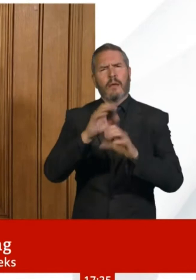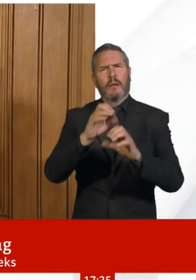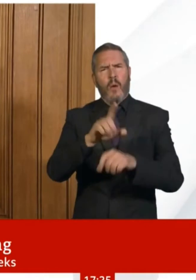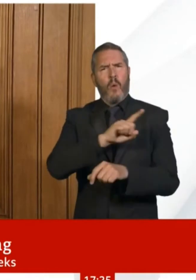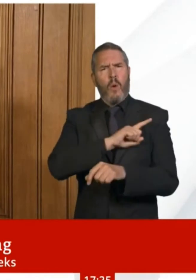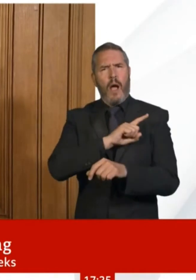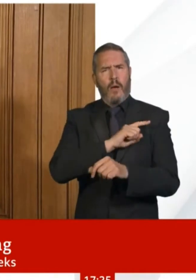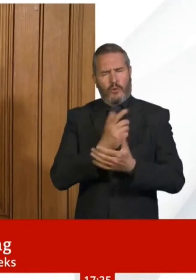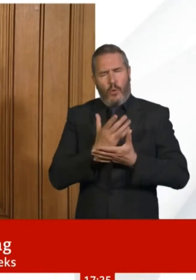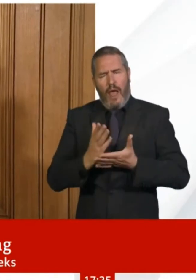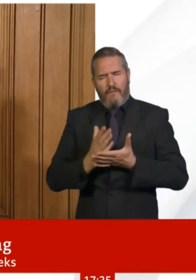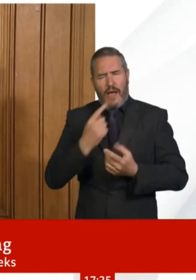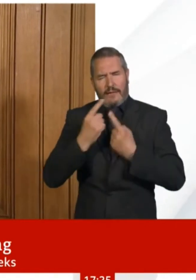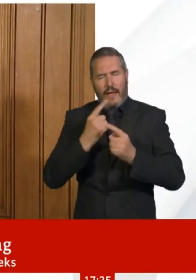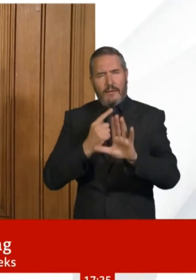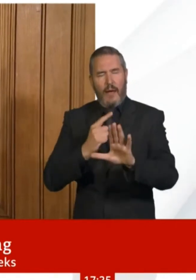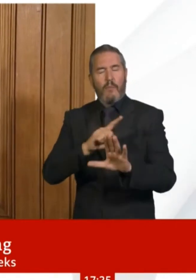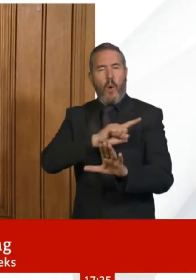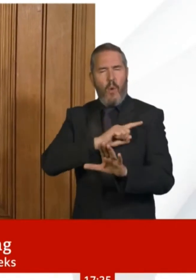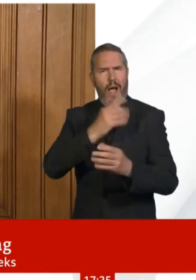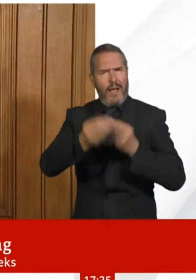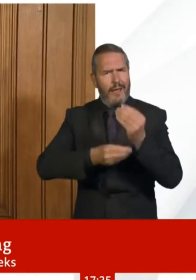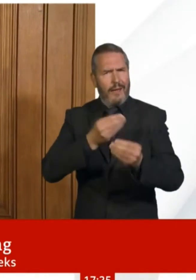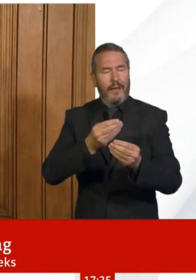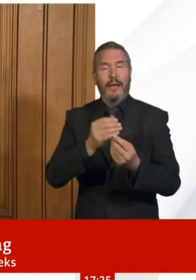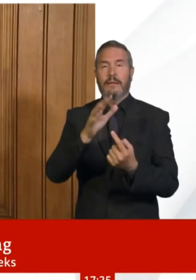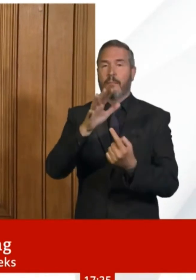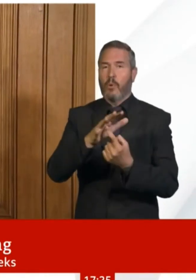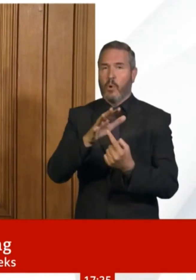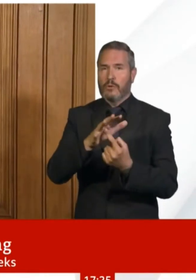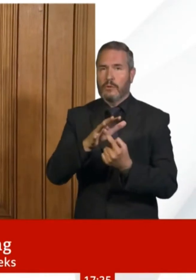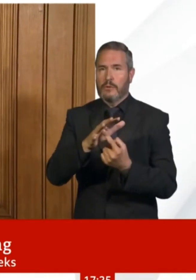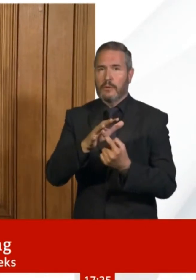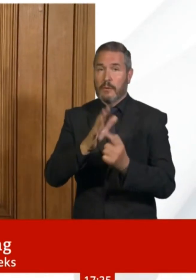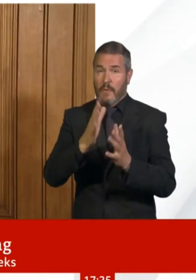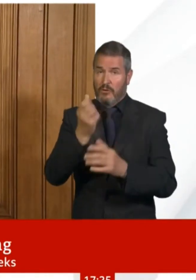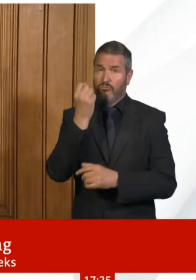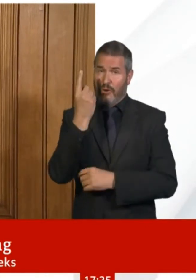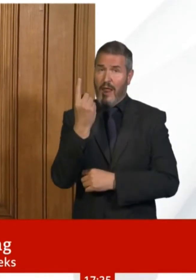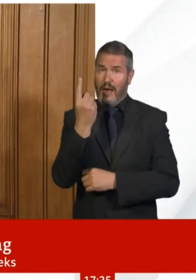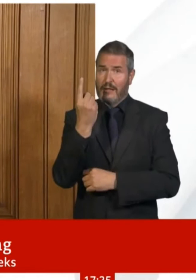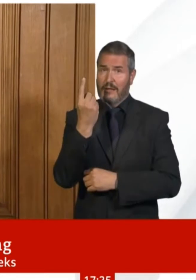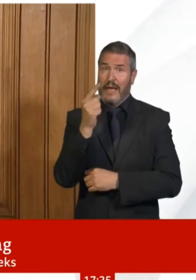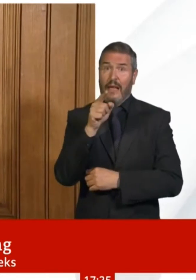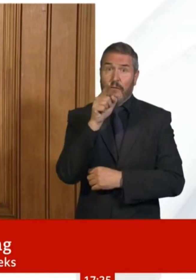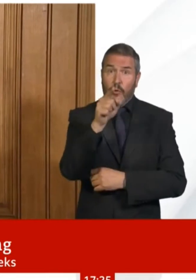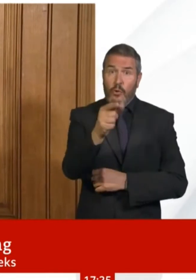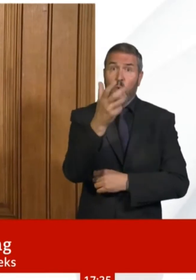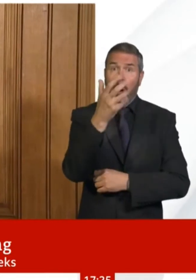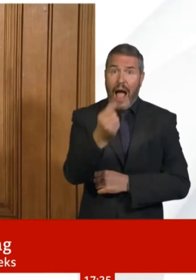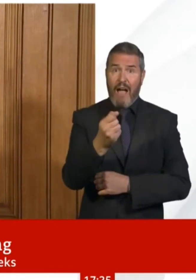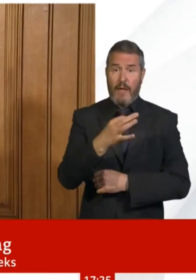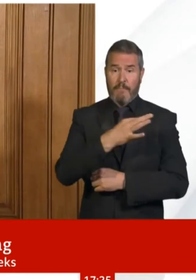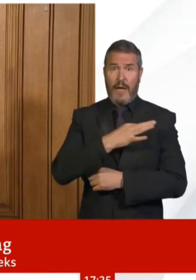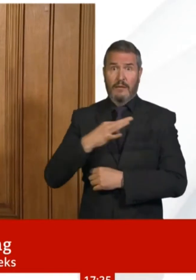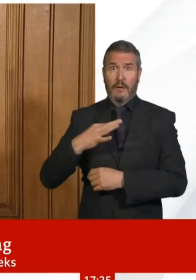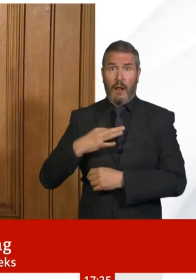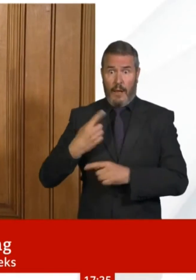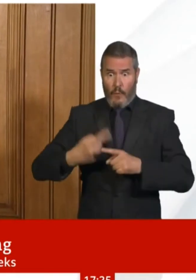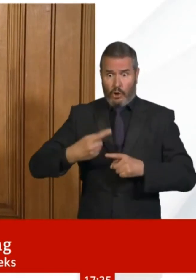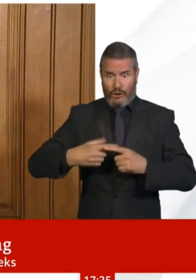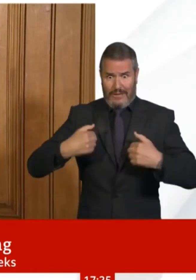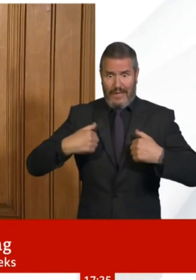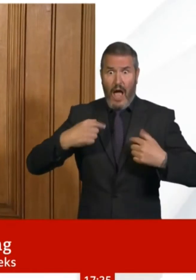than just to clarify the data, is it is really critical for people to realise if they're having a medical emergency, we really appreciate